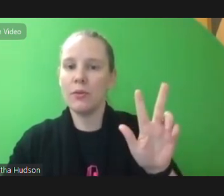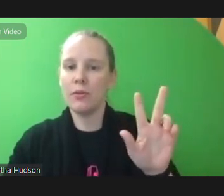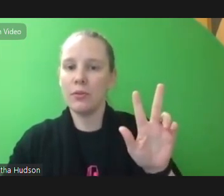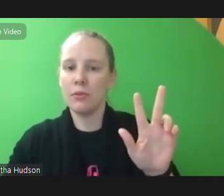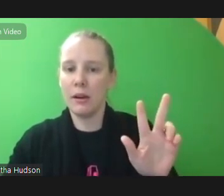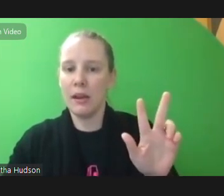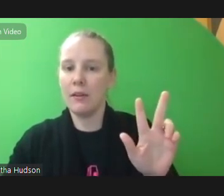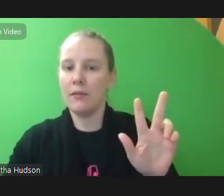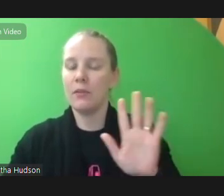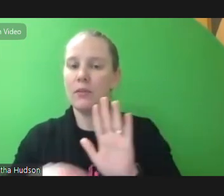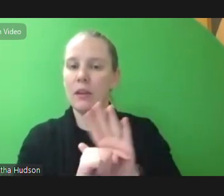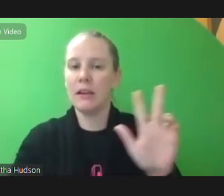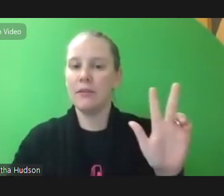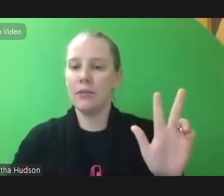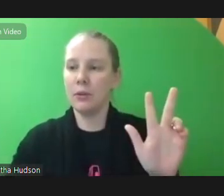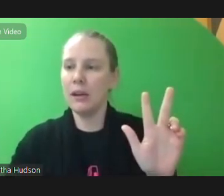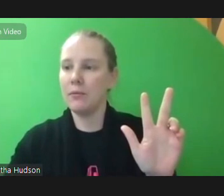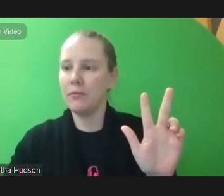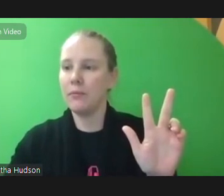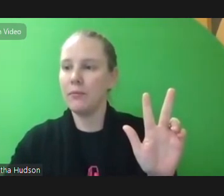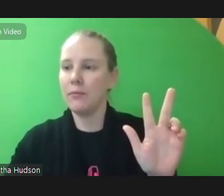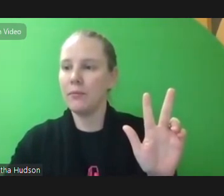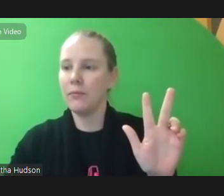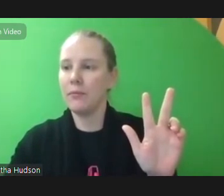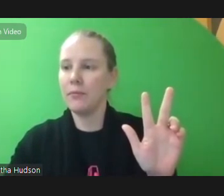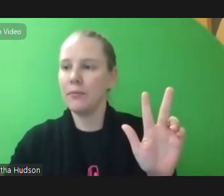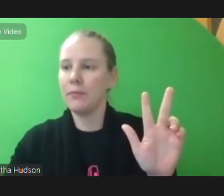2, 3. Negative 3.